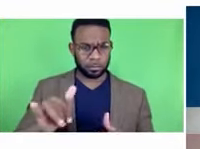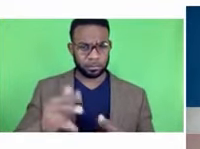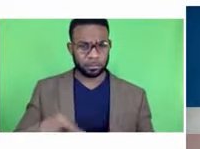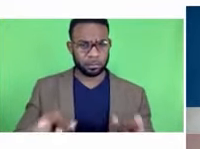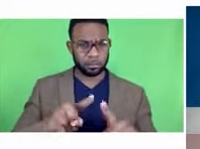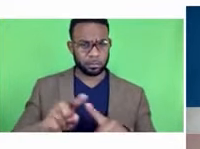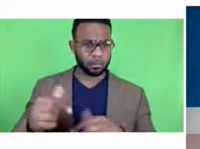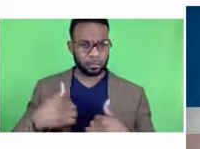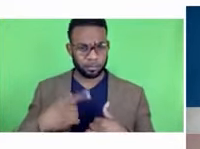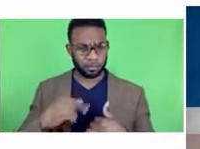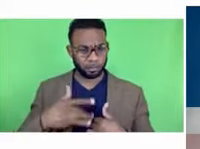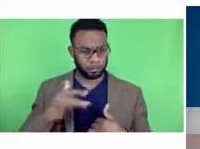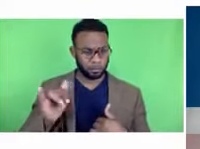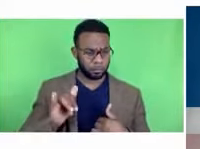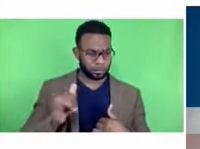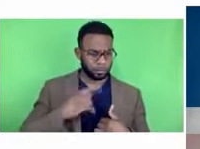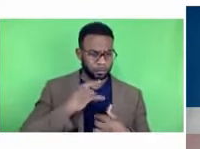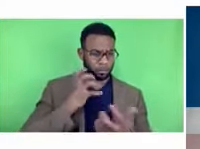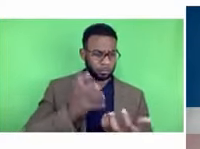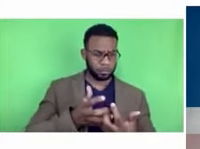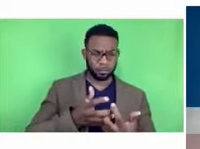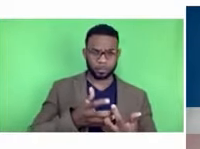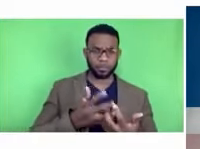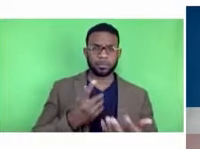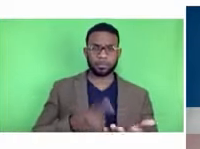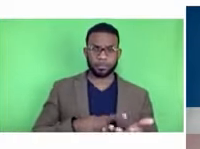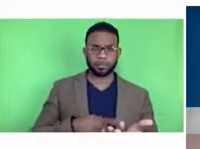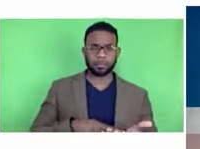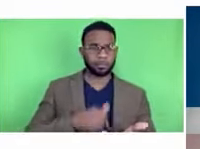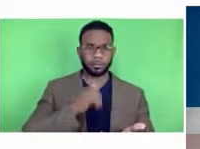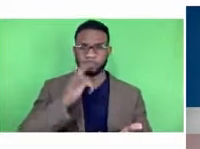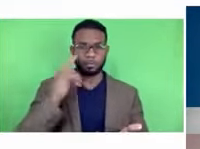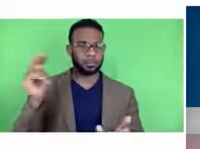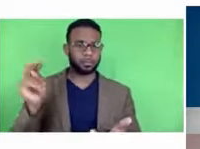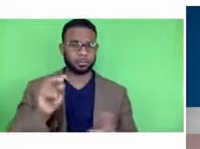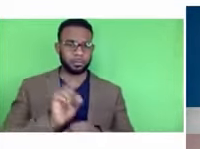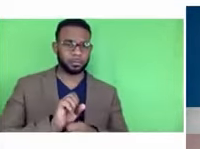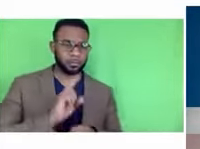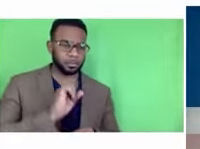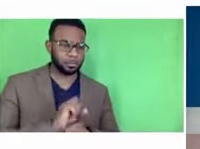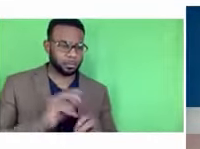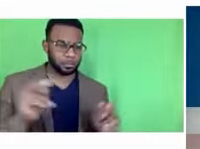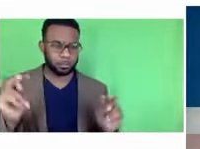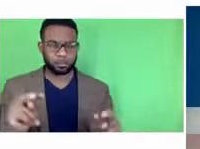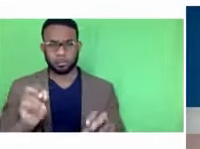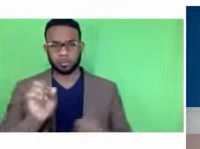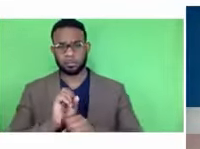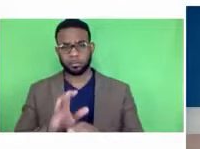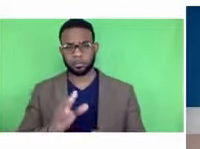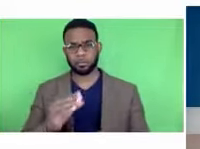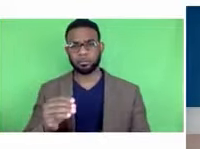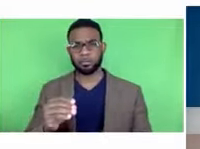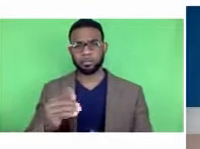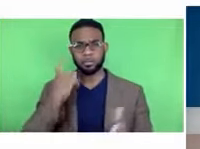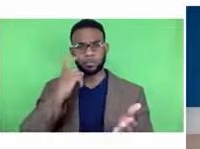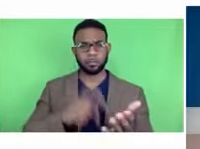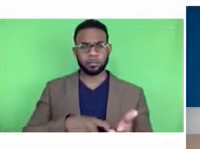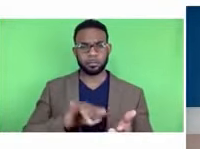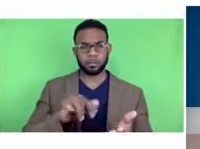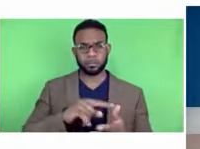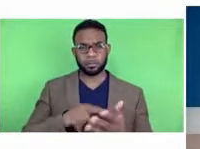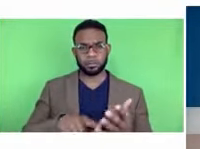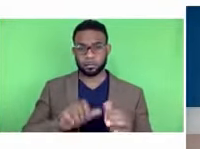And do I feel like I would really fit in here? So sometimes it's not just looking at the job, but it's actually looking at the employer and recognizing that this